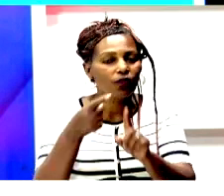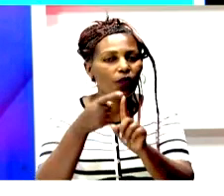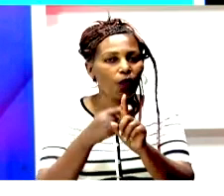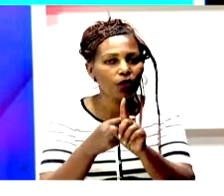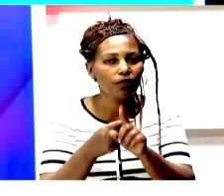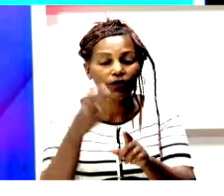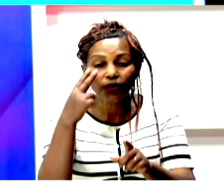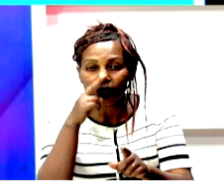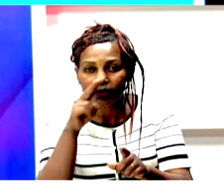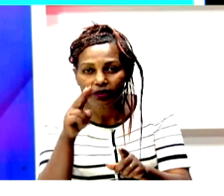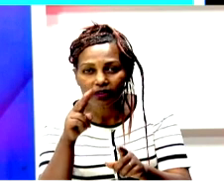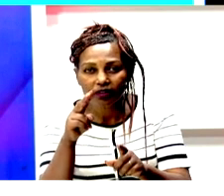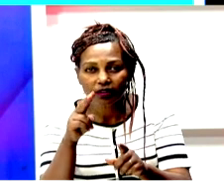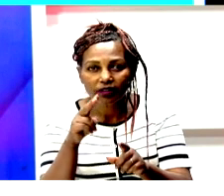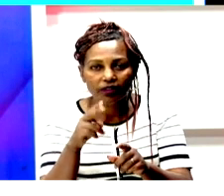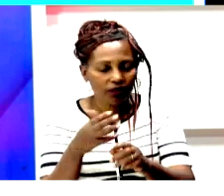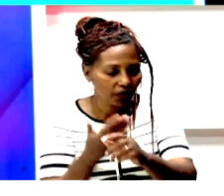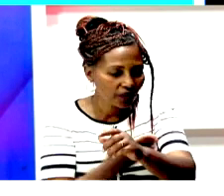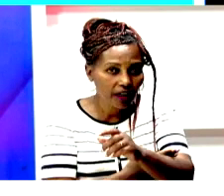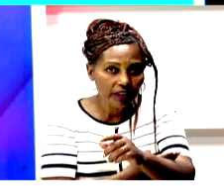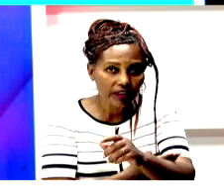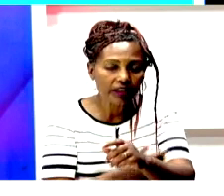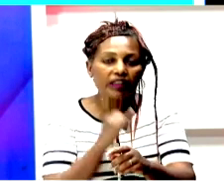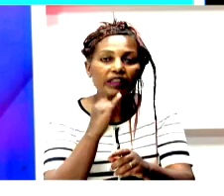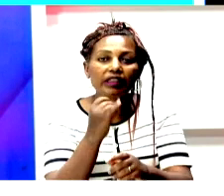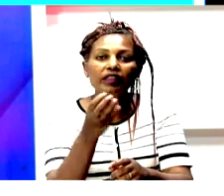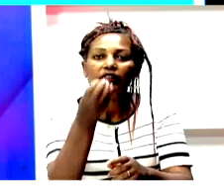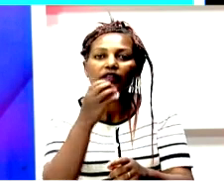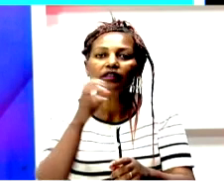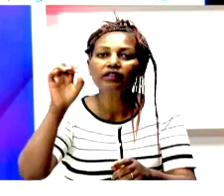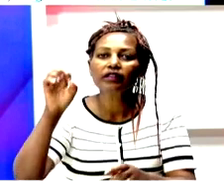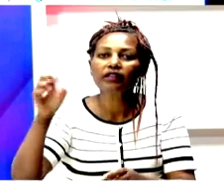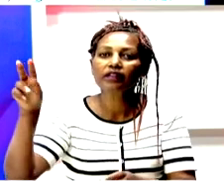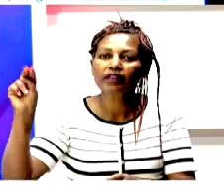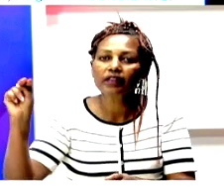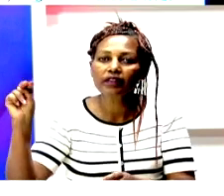Look, grass is eaten is in passive form.